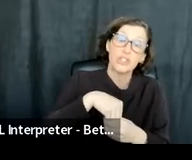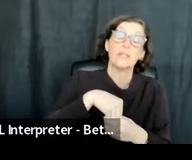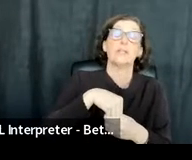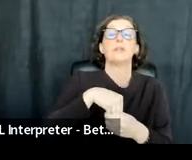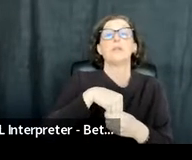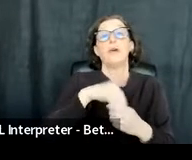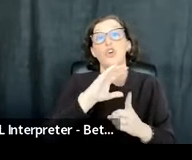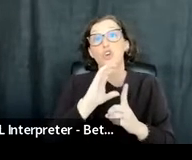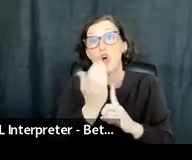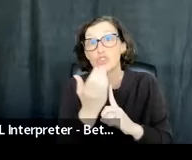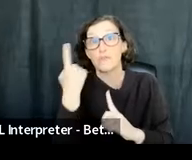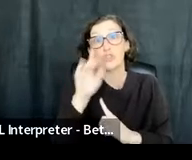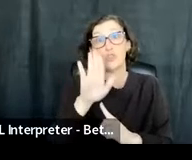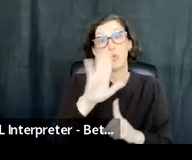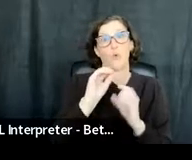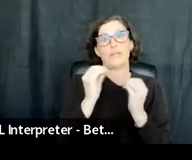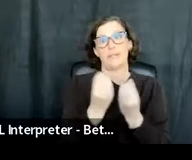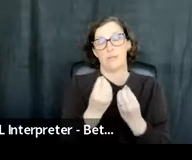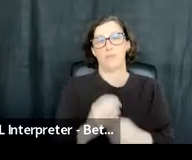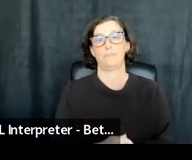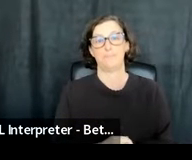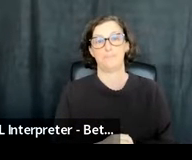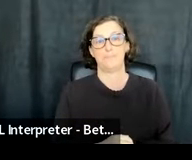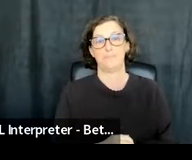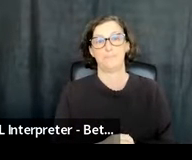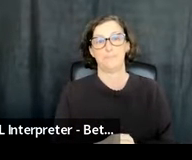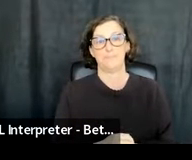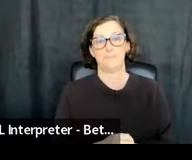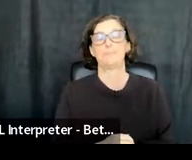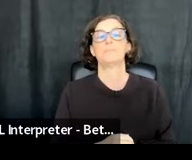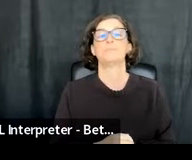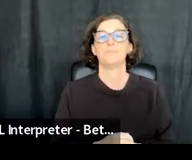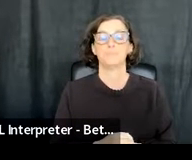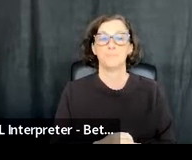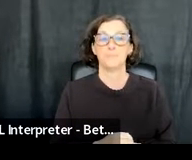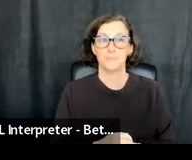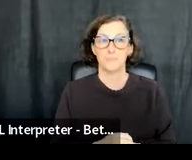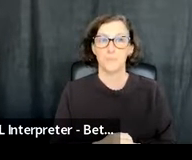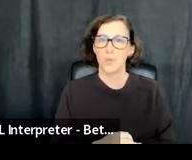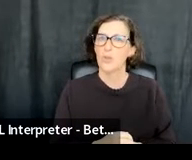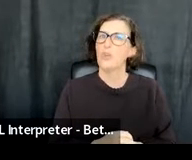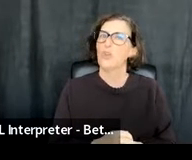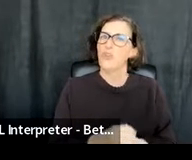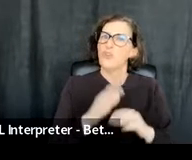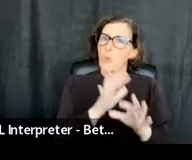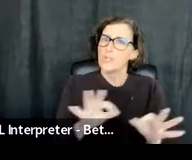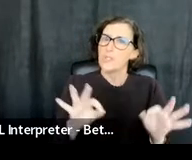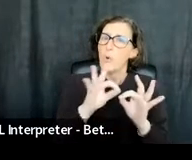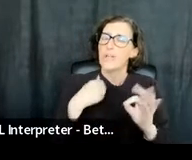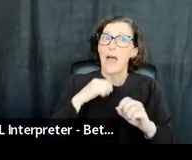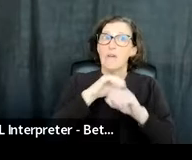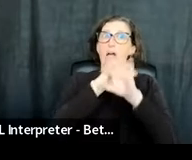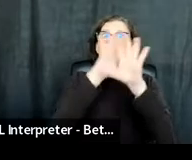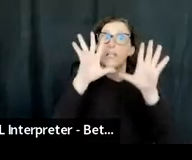inclusive culture in your organization. So you really want to have a clear process for the employee